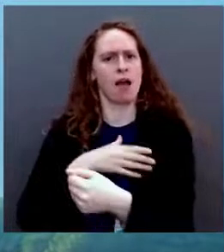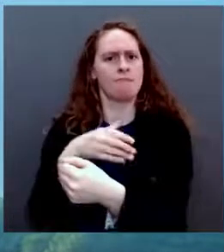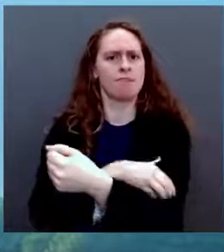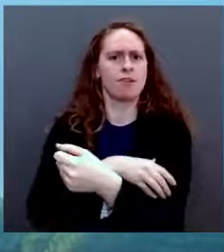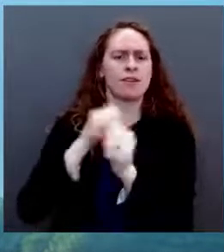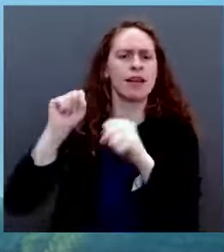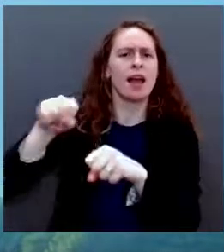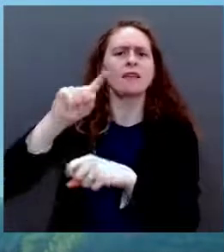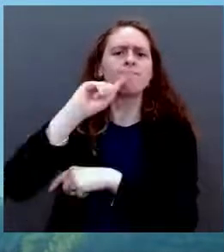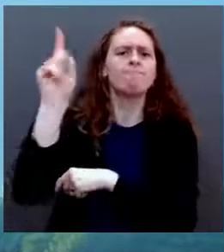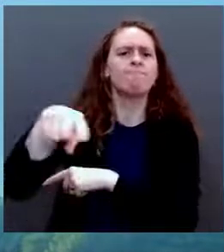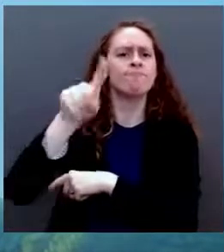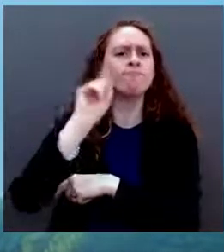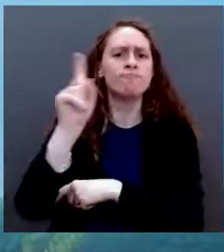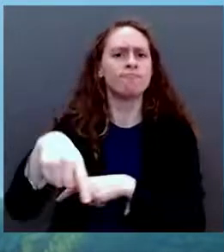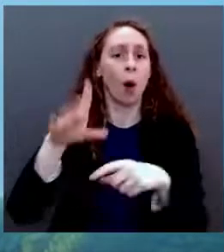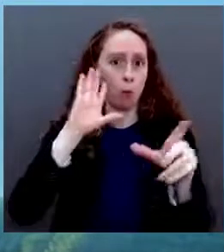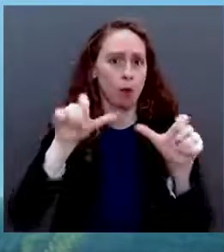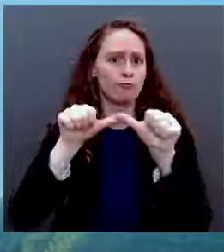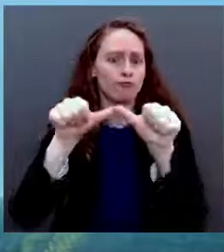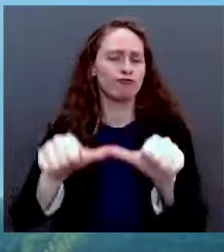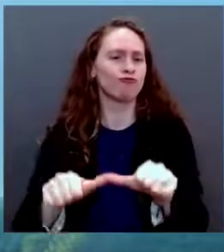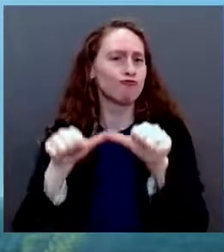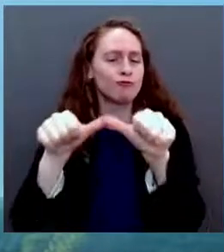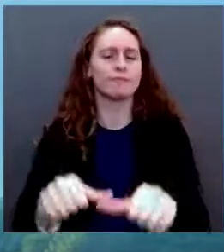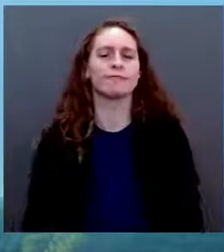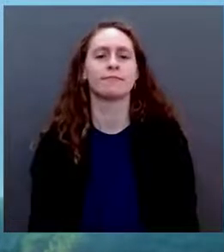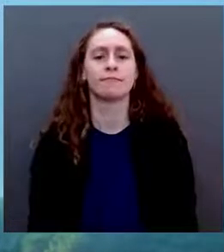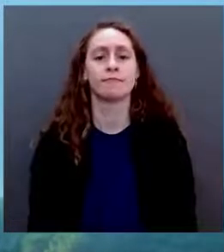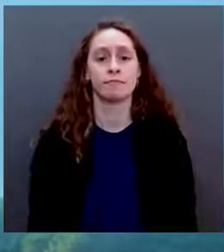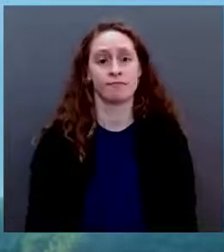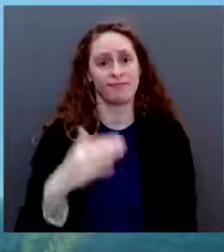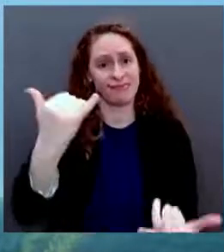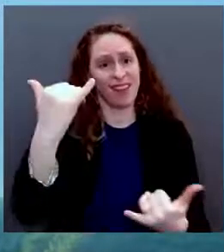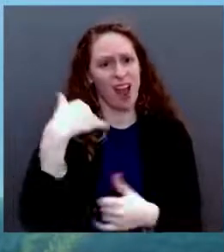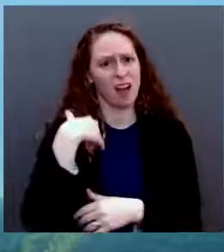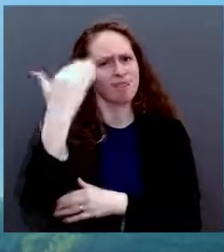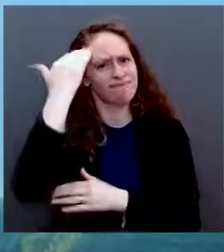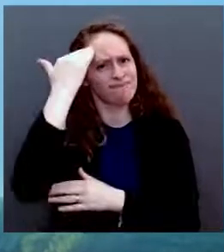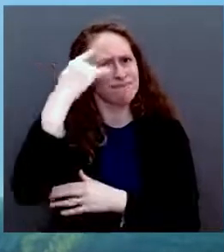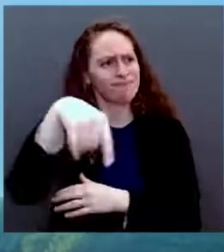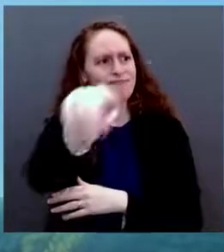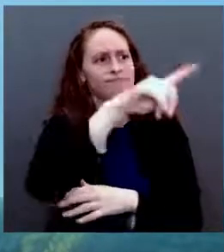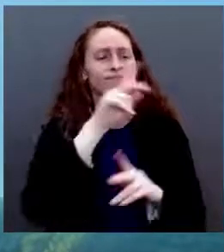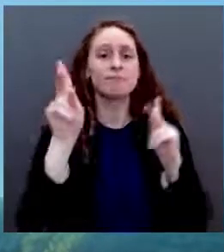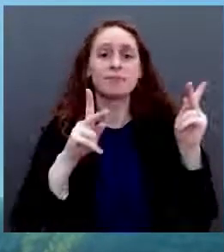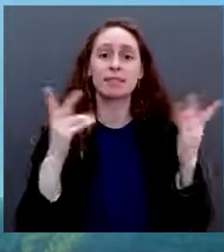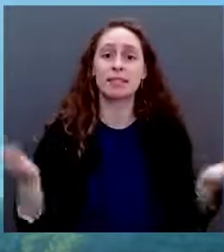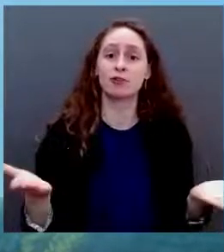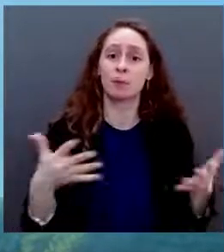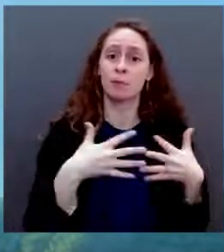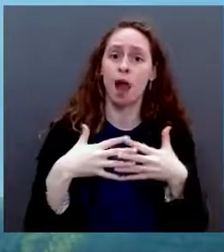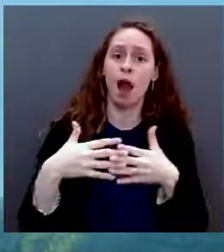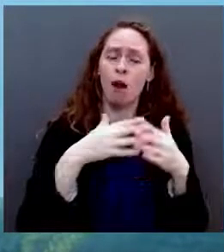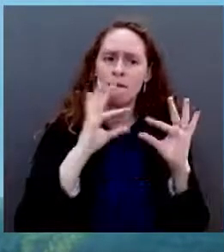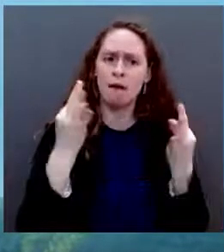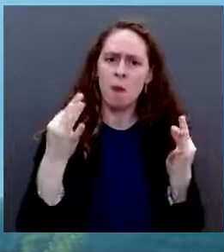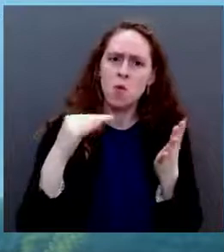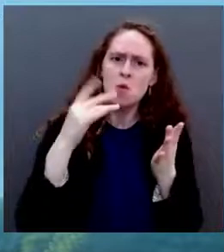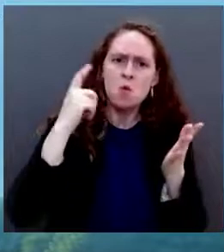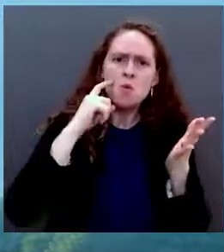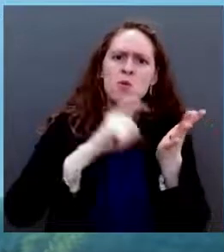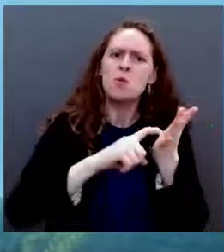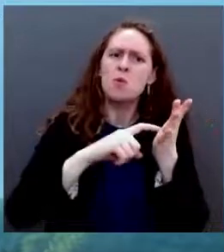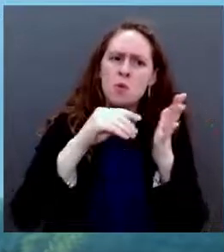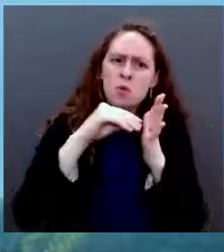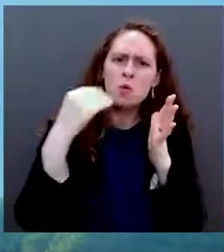families facing high prices at grocery stores deserve a fair price to put food on the table. Rural communities, which see more